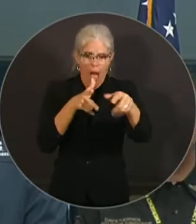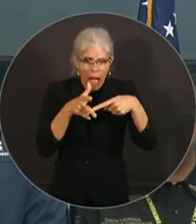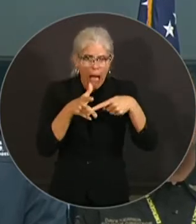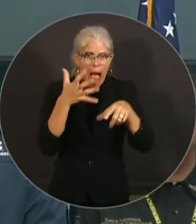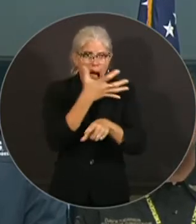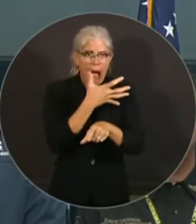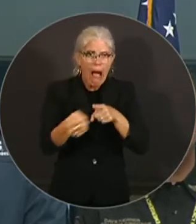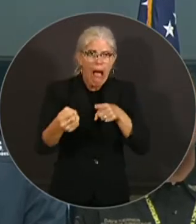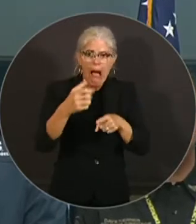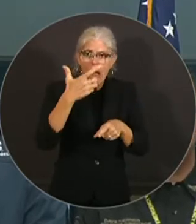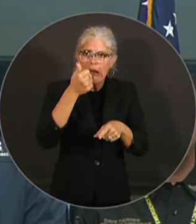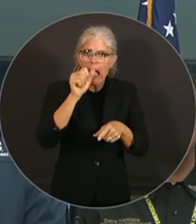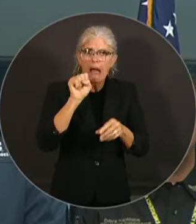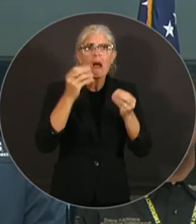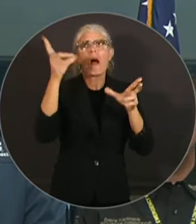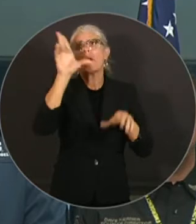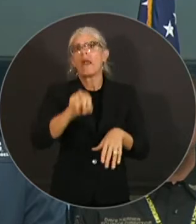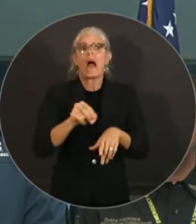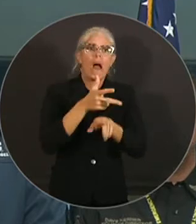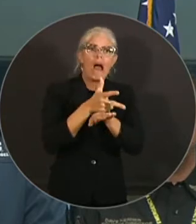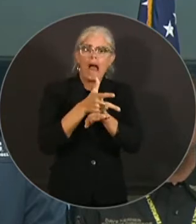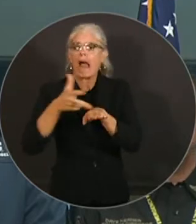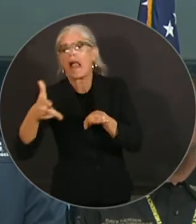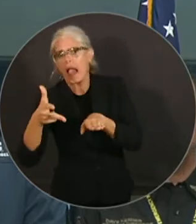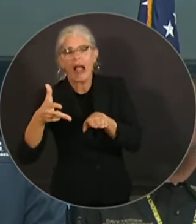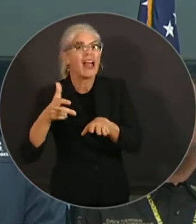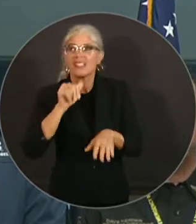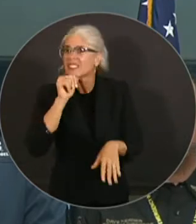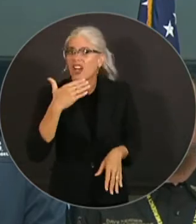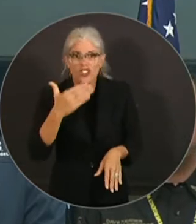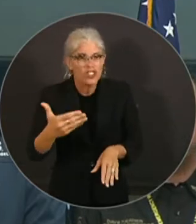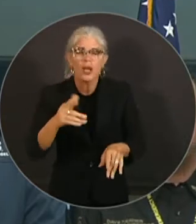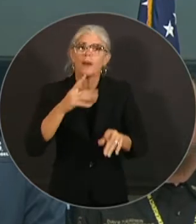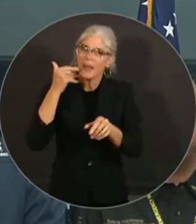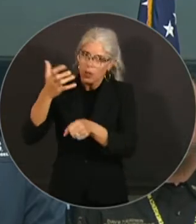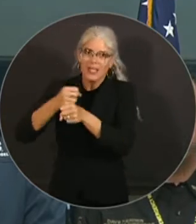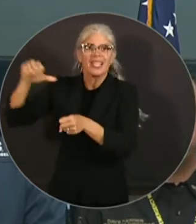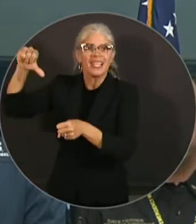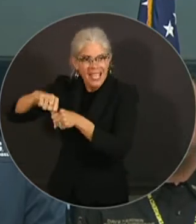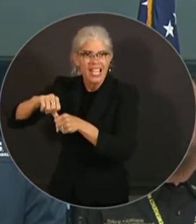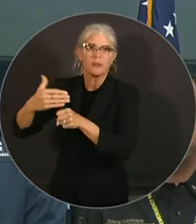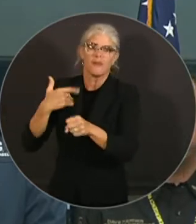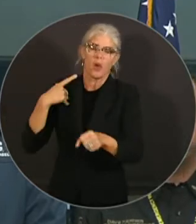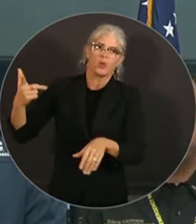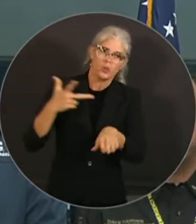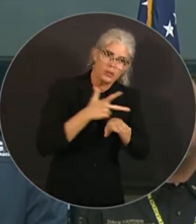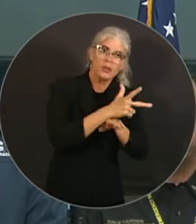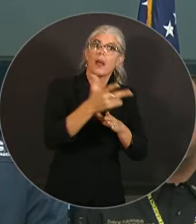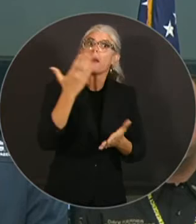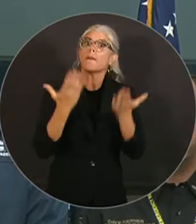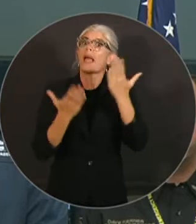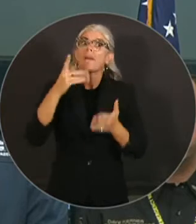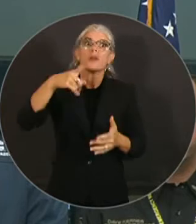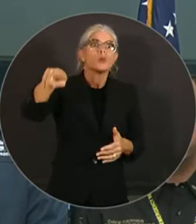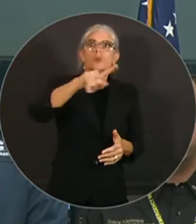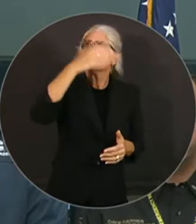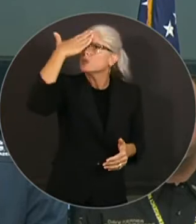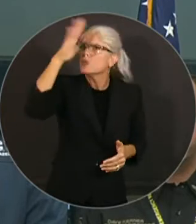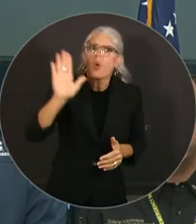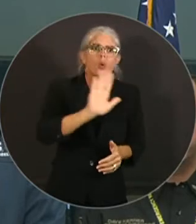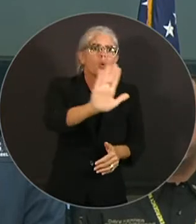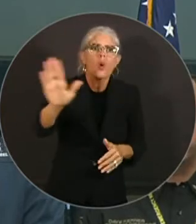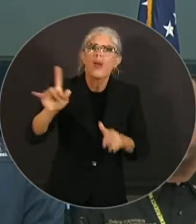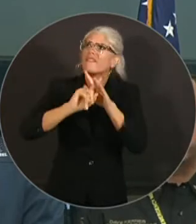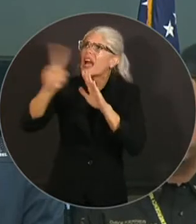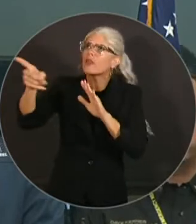good, especially when so many people are using that. Some people may not know their evacuation zone. If you want to know your evacuation zone,